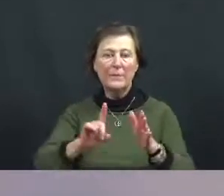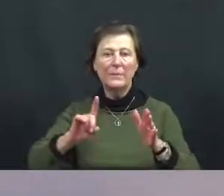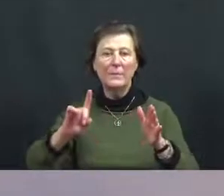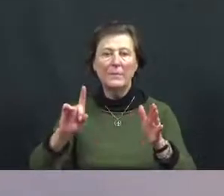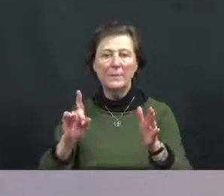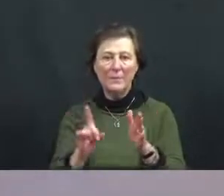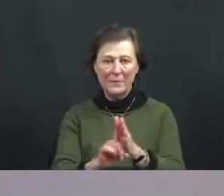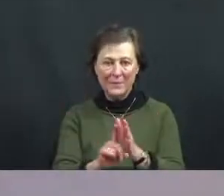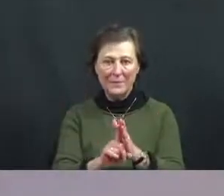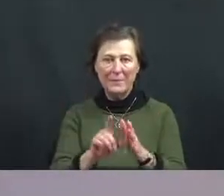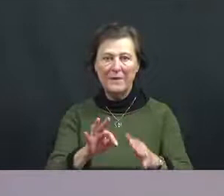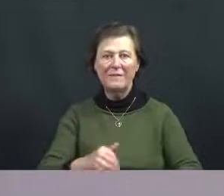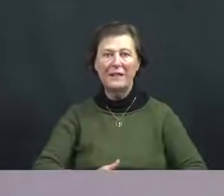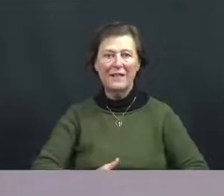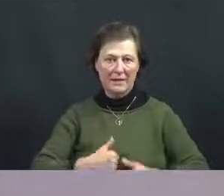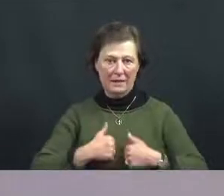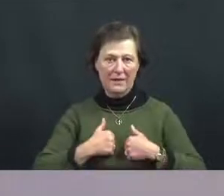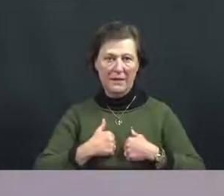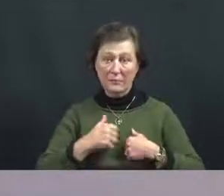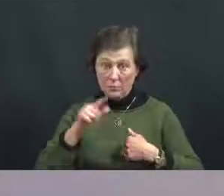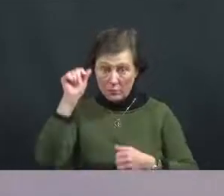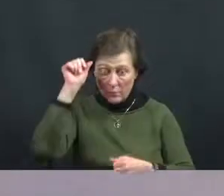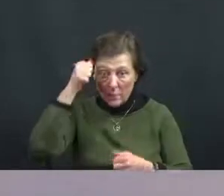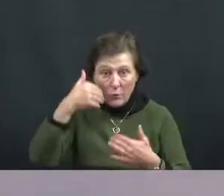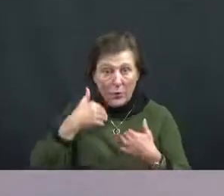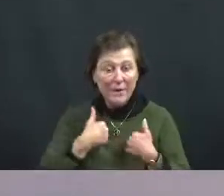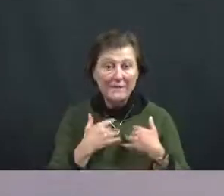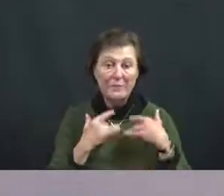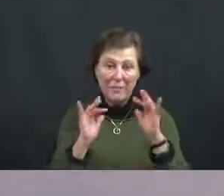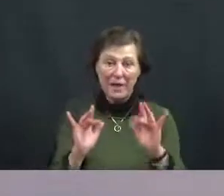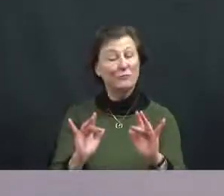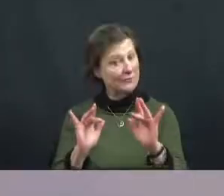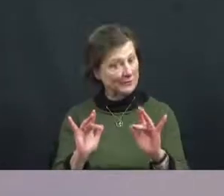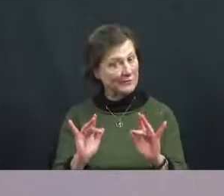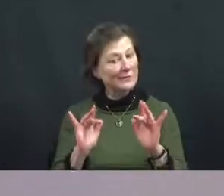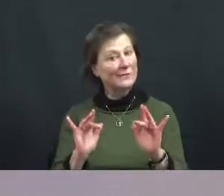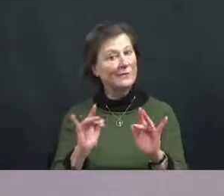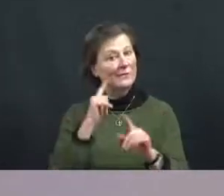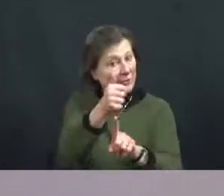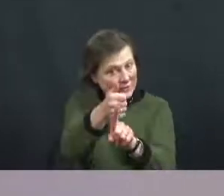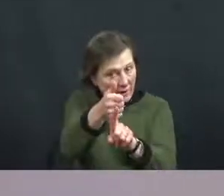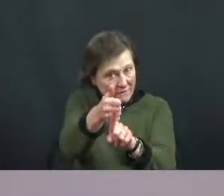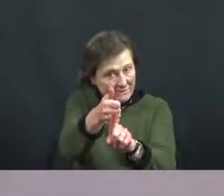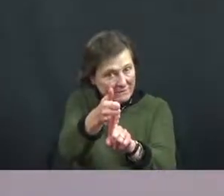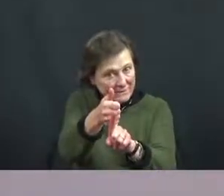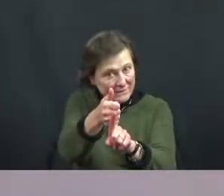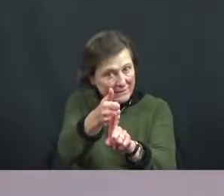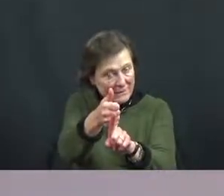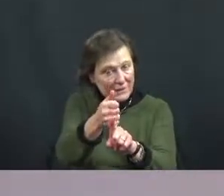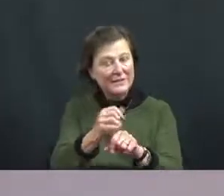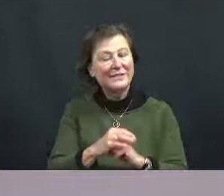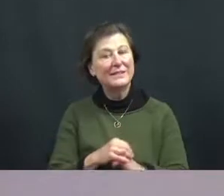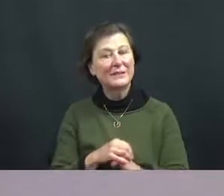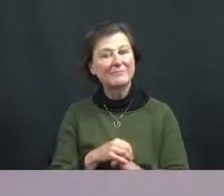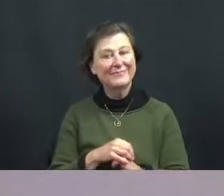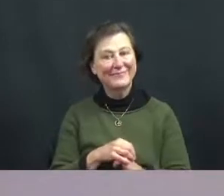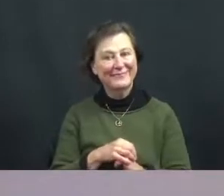Are you remembering to have compassion for yourself?